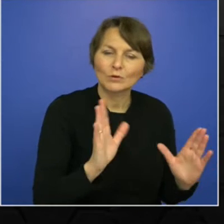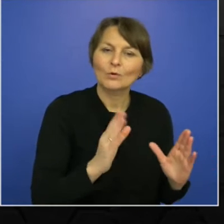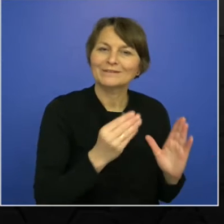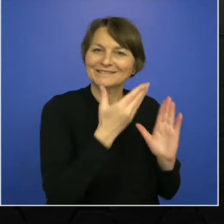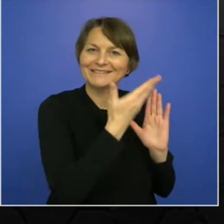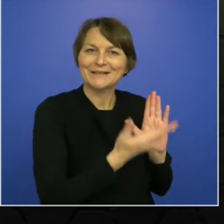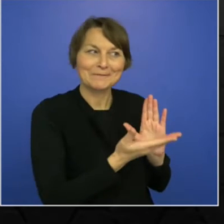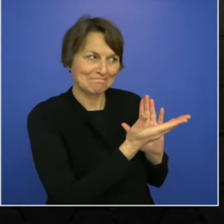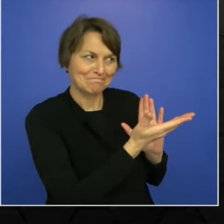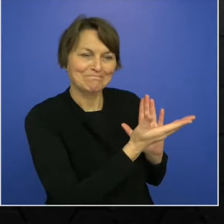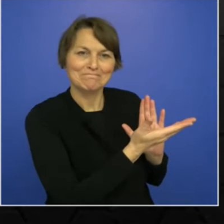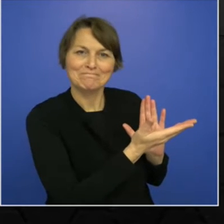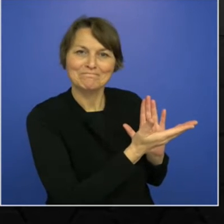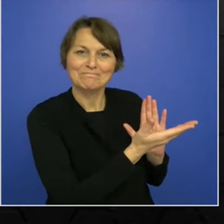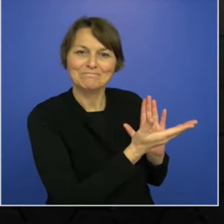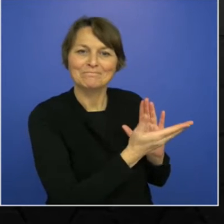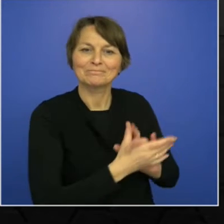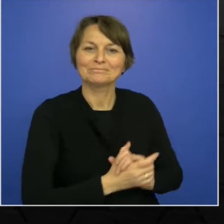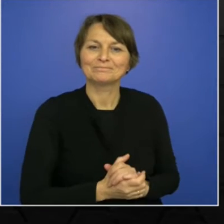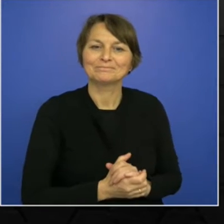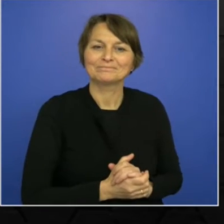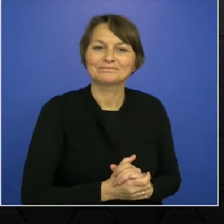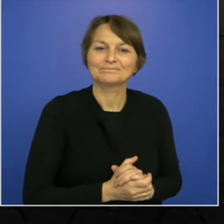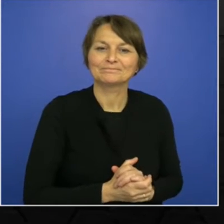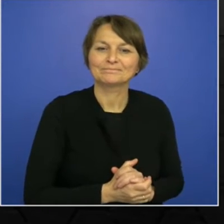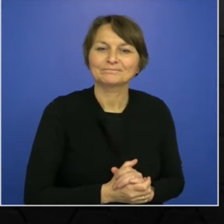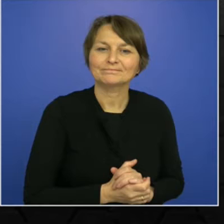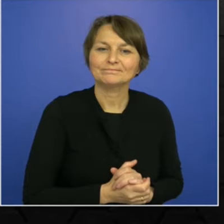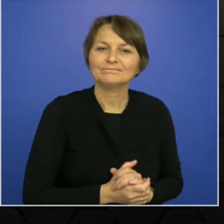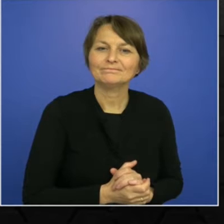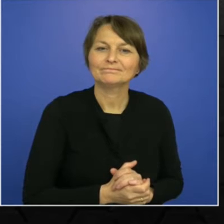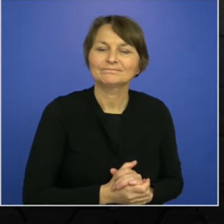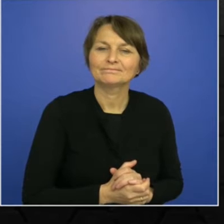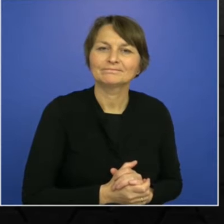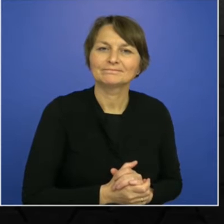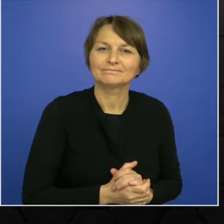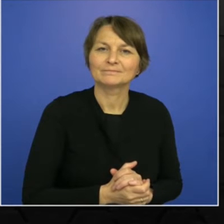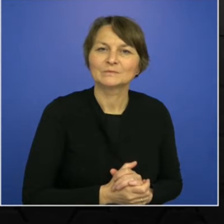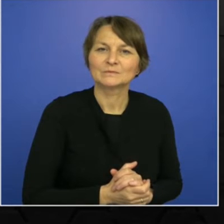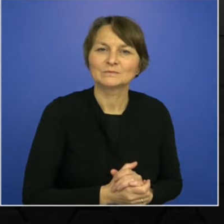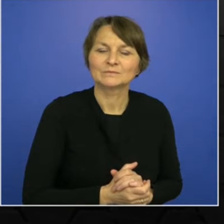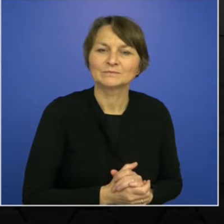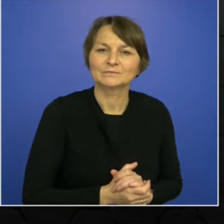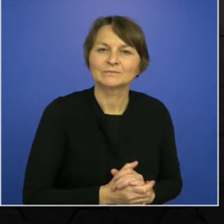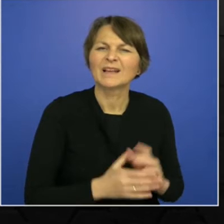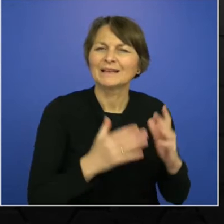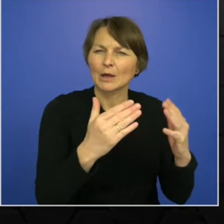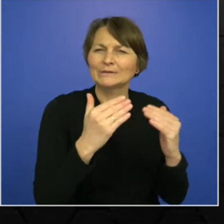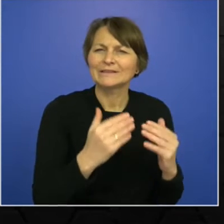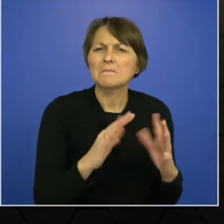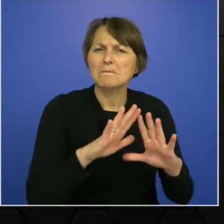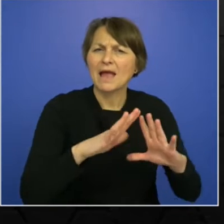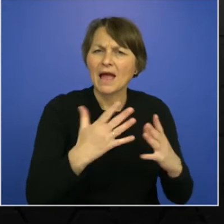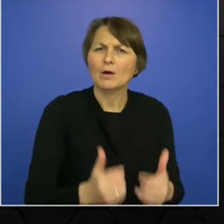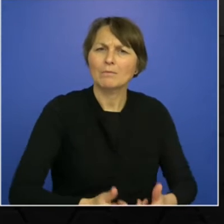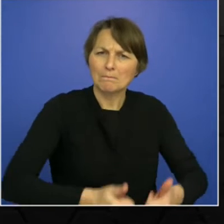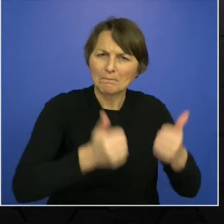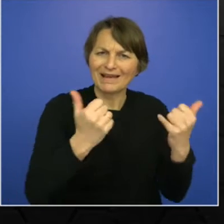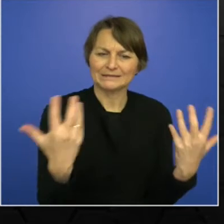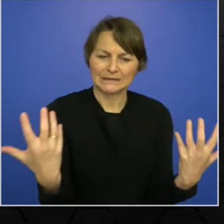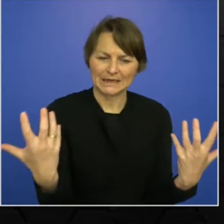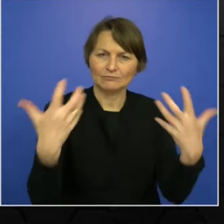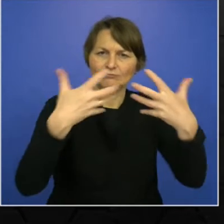that. We also have integration. And from here, I want to show you the tab with the channels